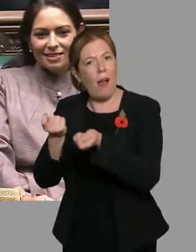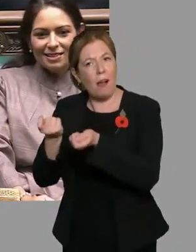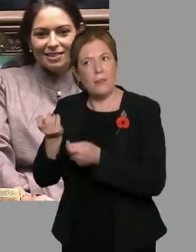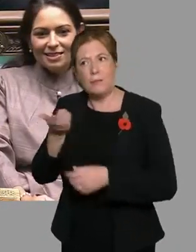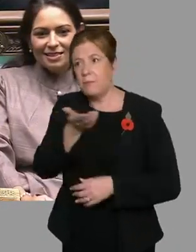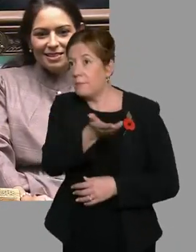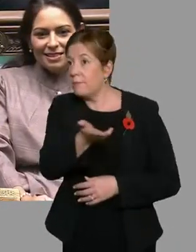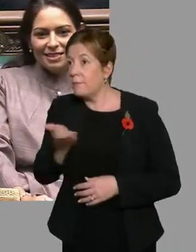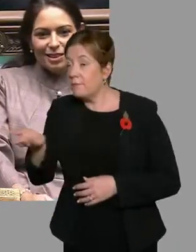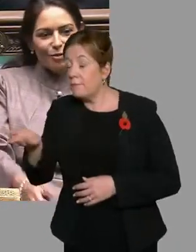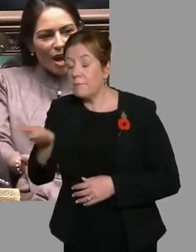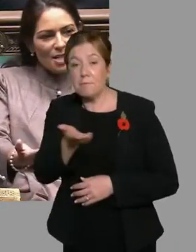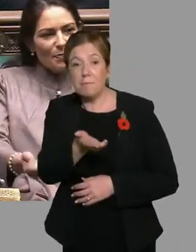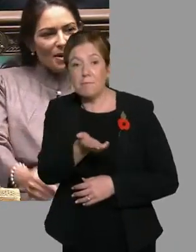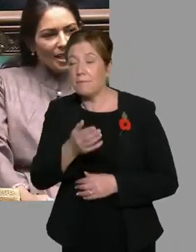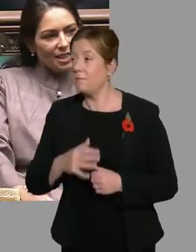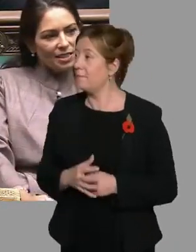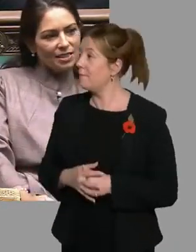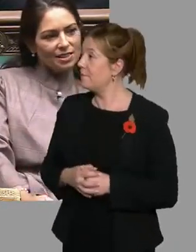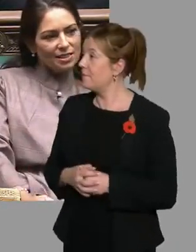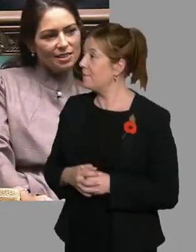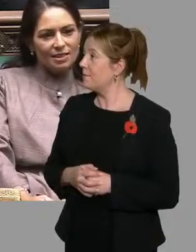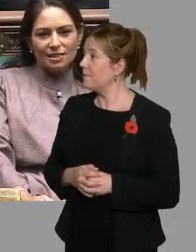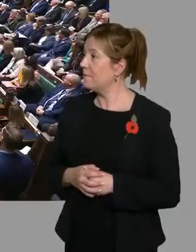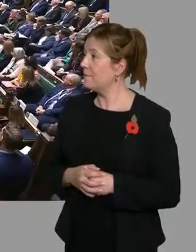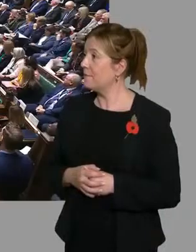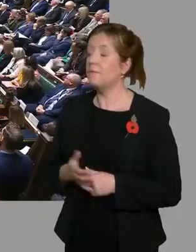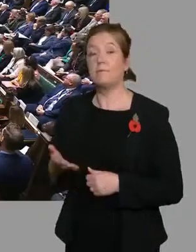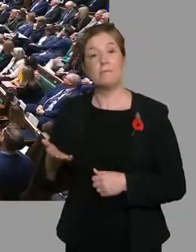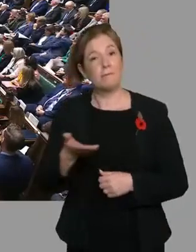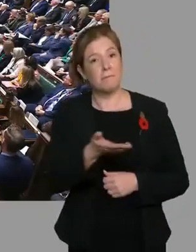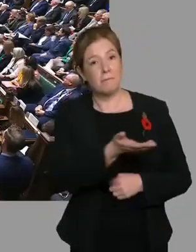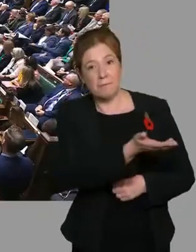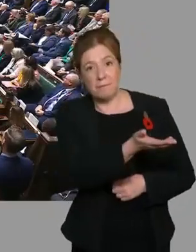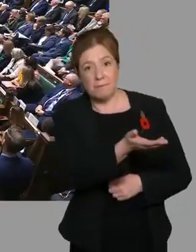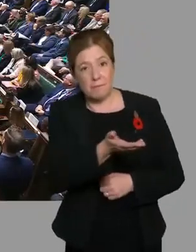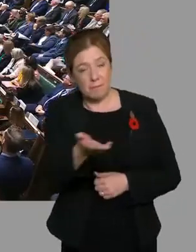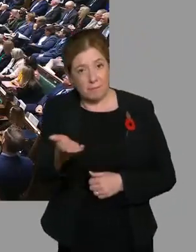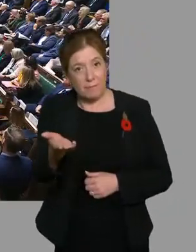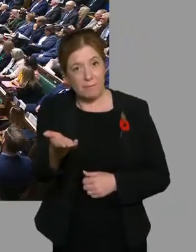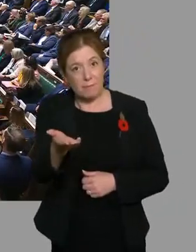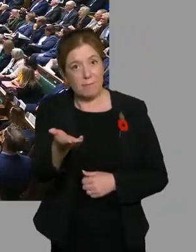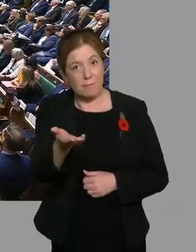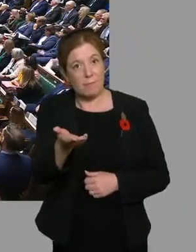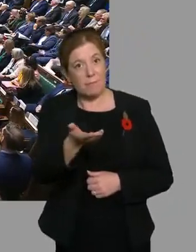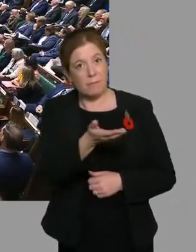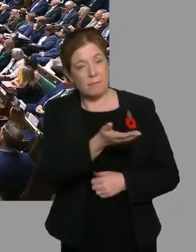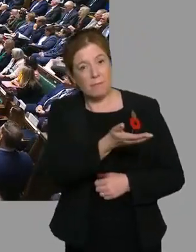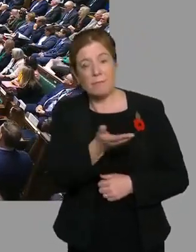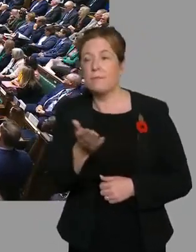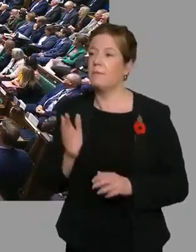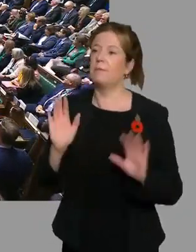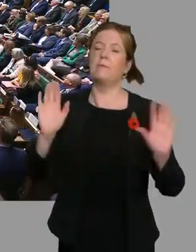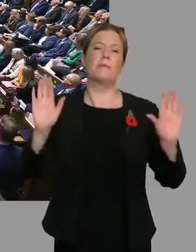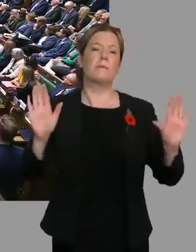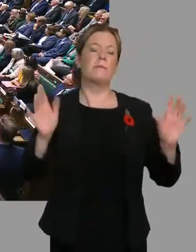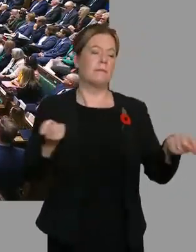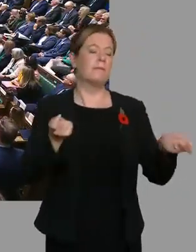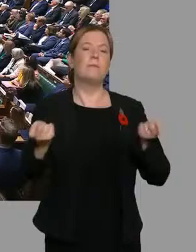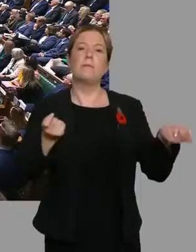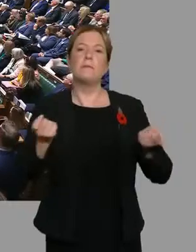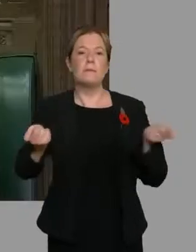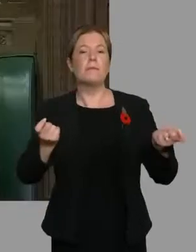Can they show that they can be more than student politicians? Order. Mr Perkins, I don't need to